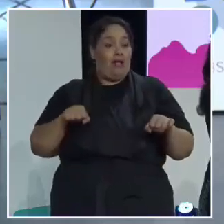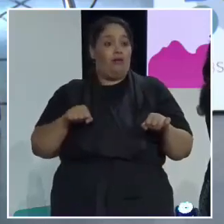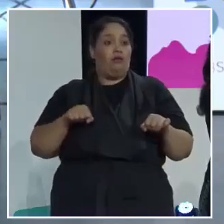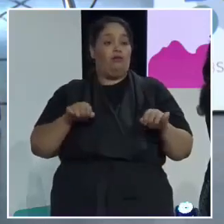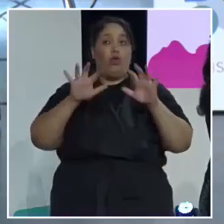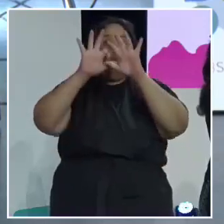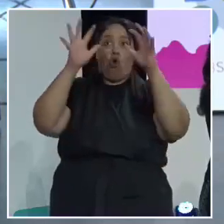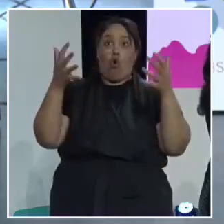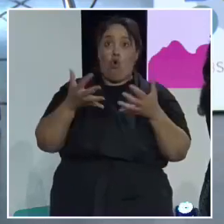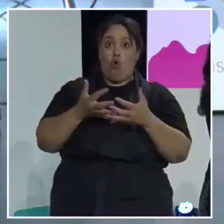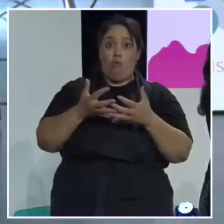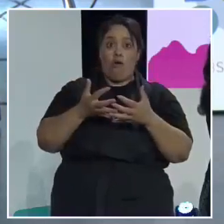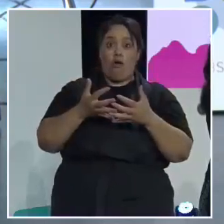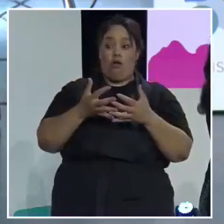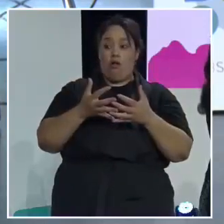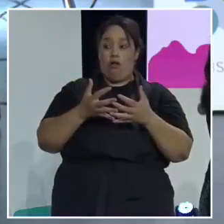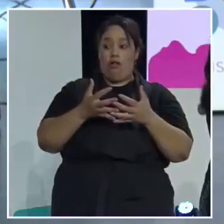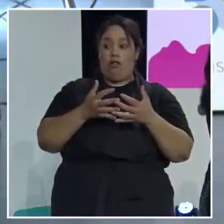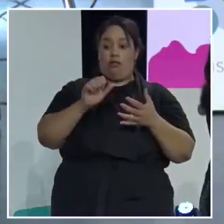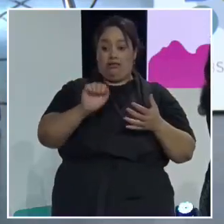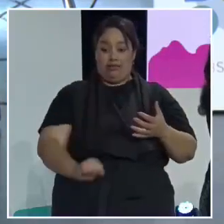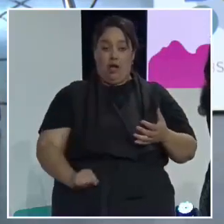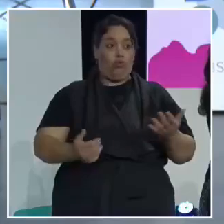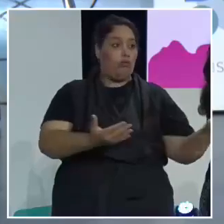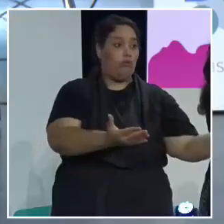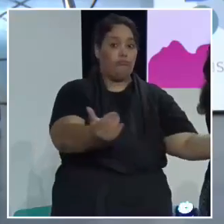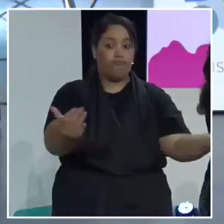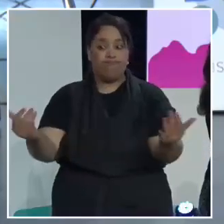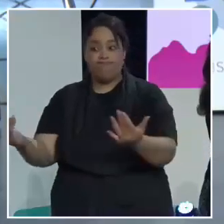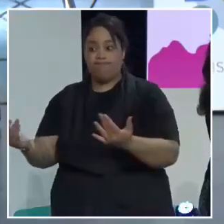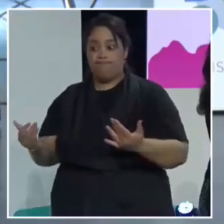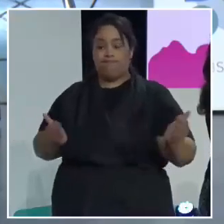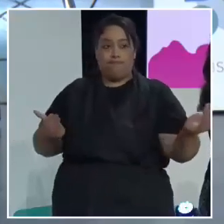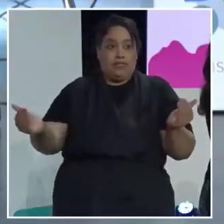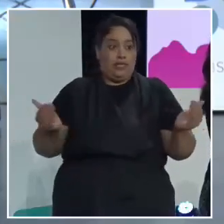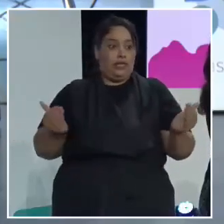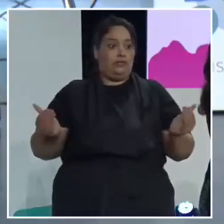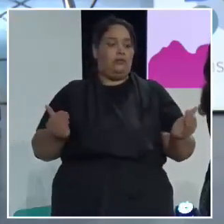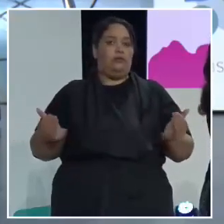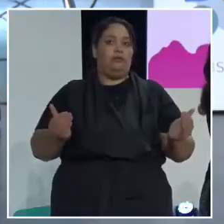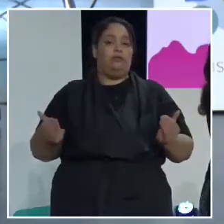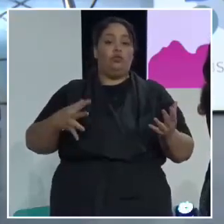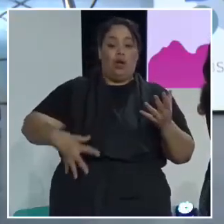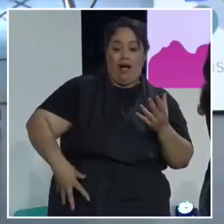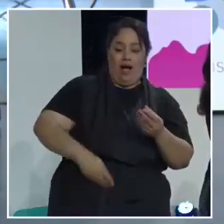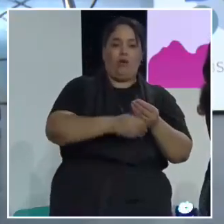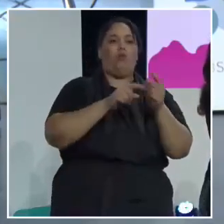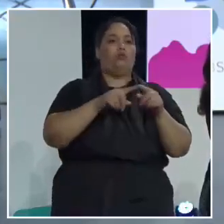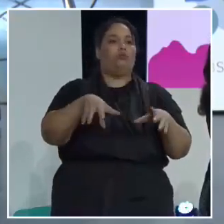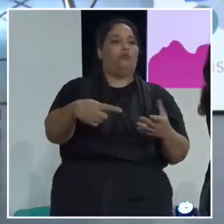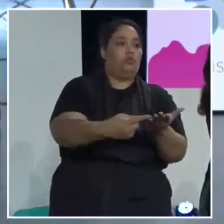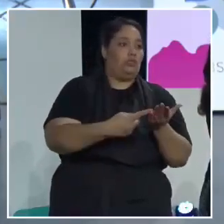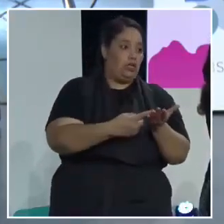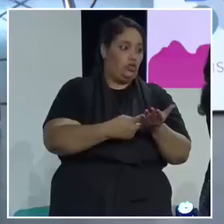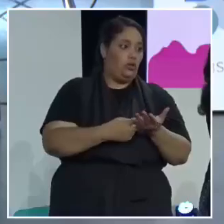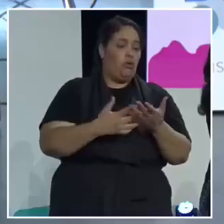global south to address the debt restructuring issues, in addition to the discussions in